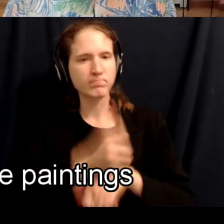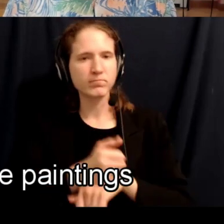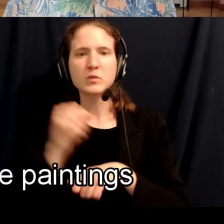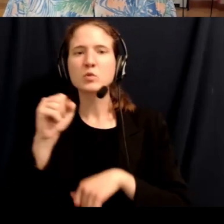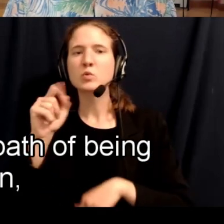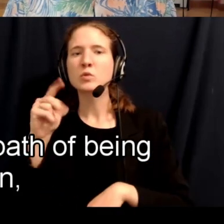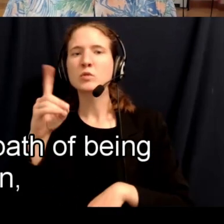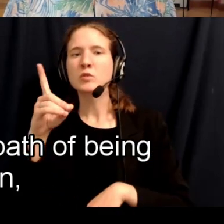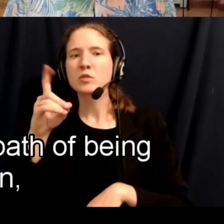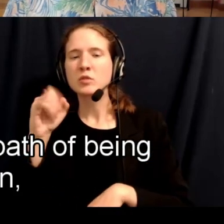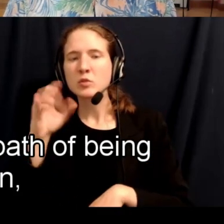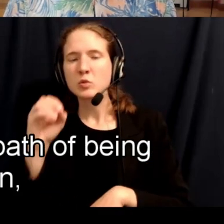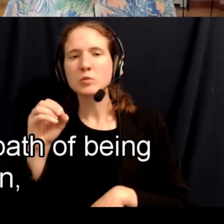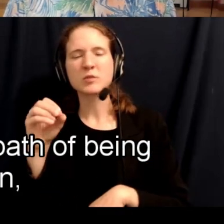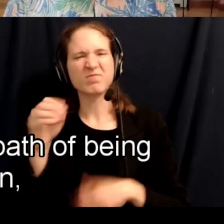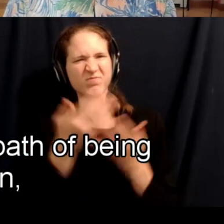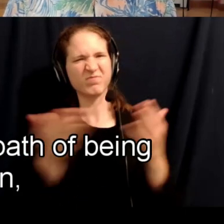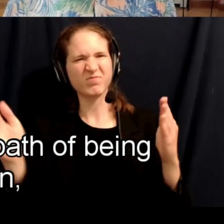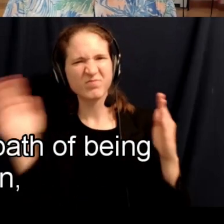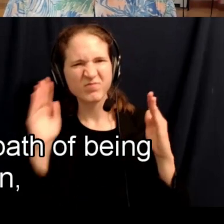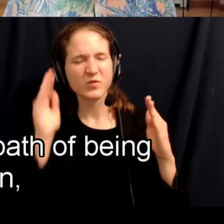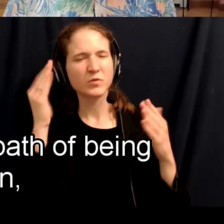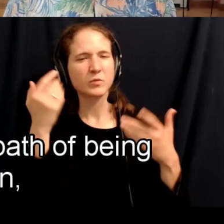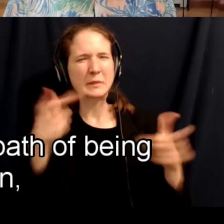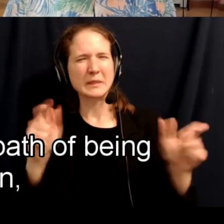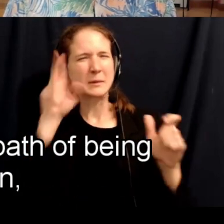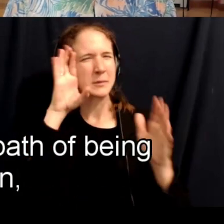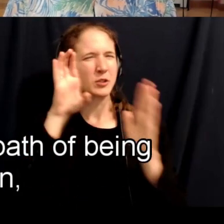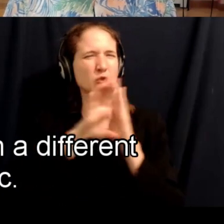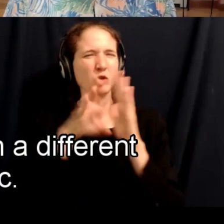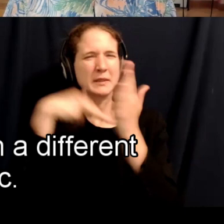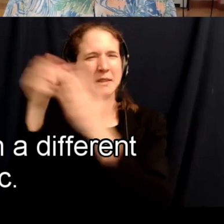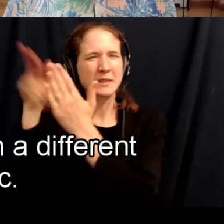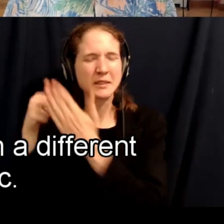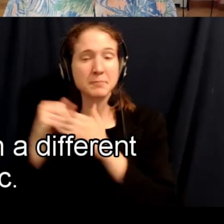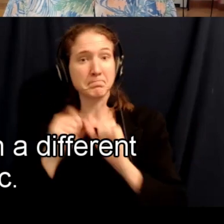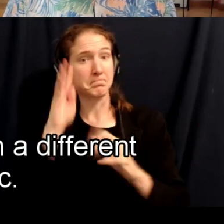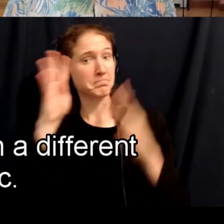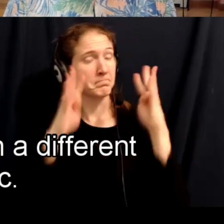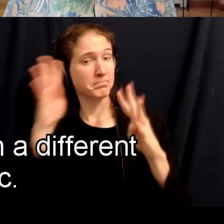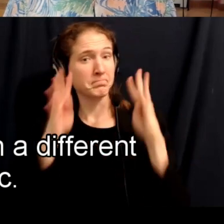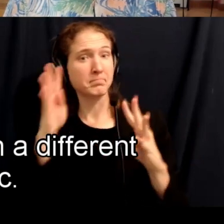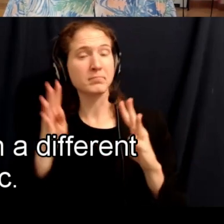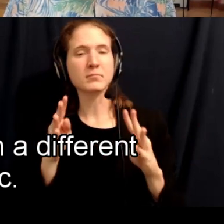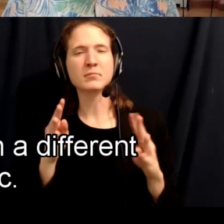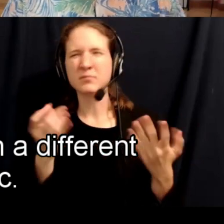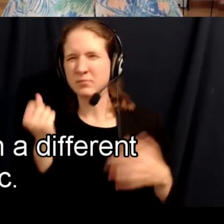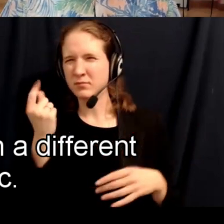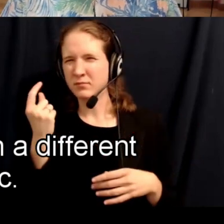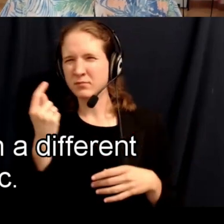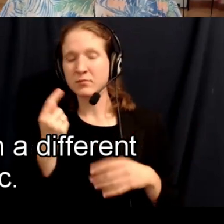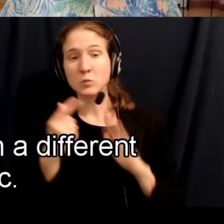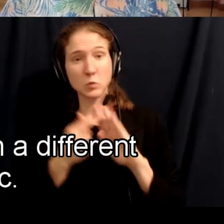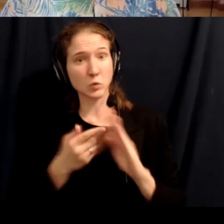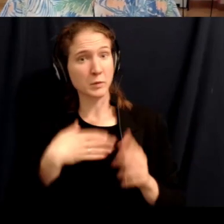large paintings and kind of continued the path of being a creative person, but in a different, presenting the work in a different